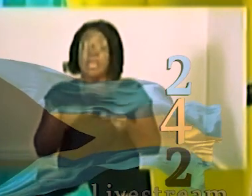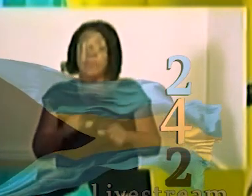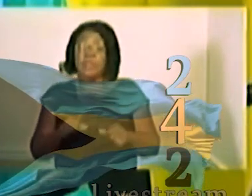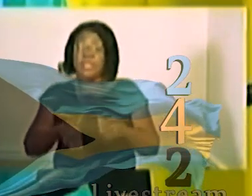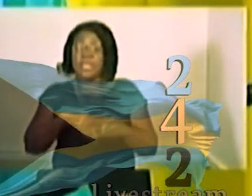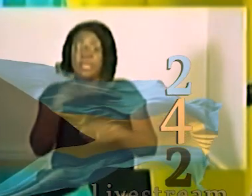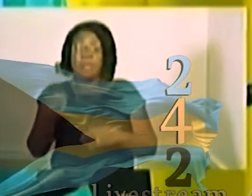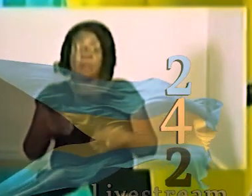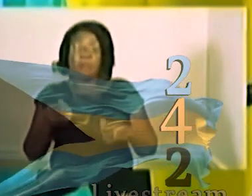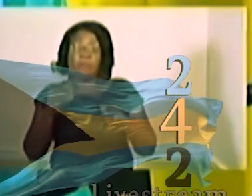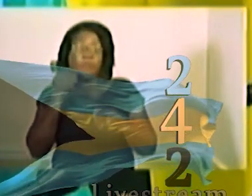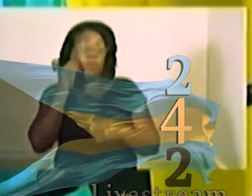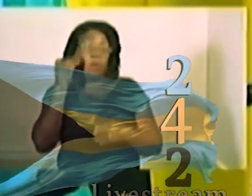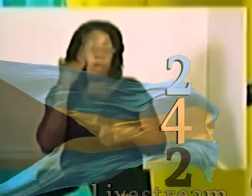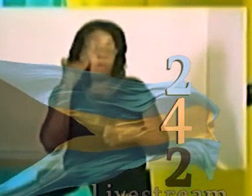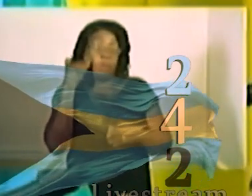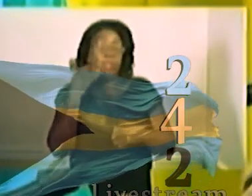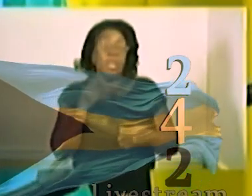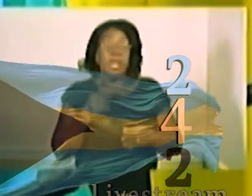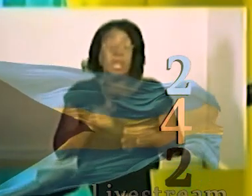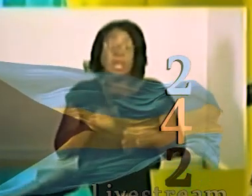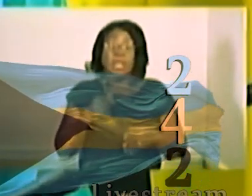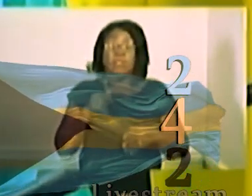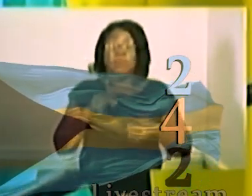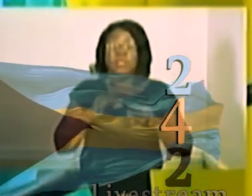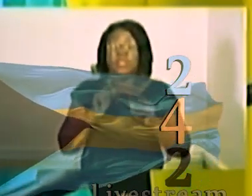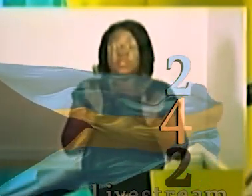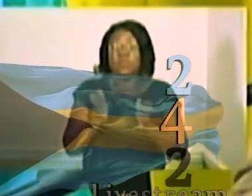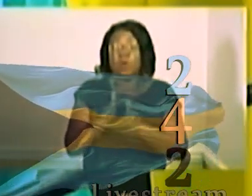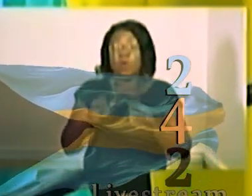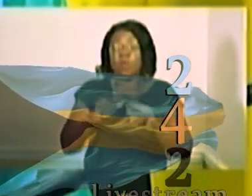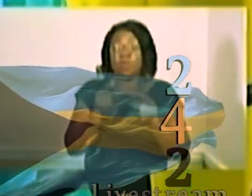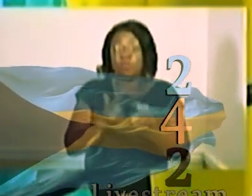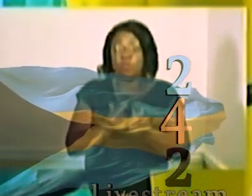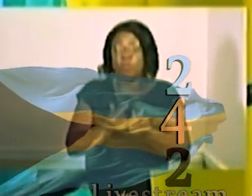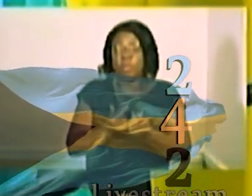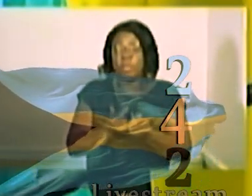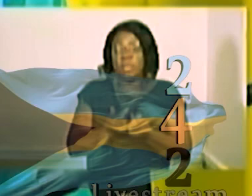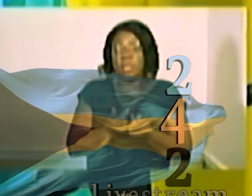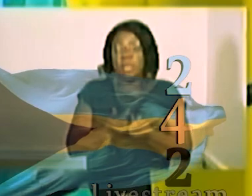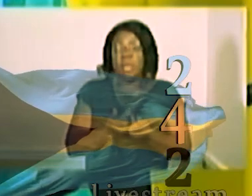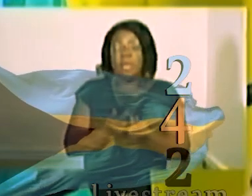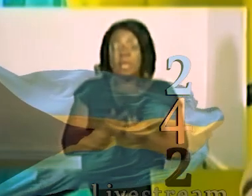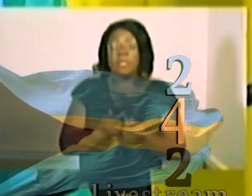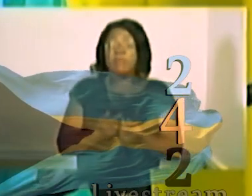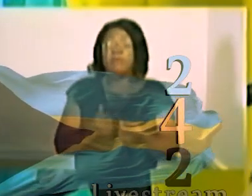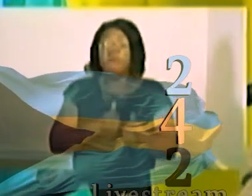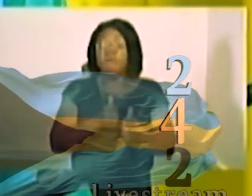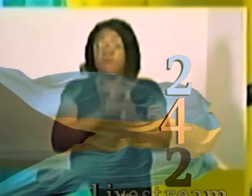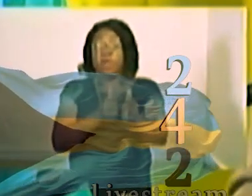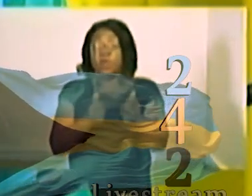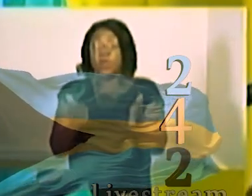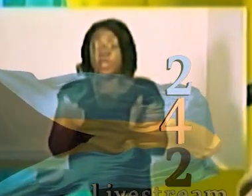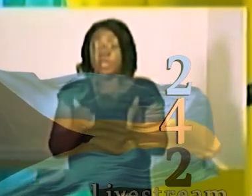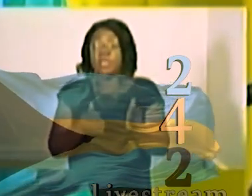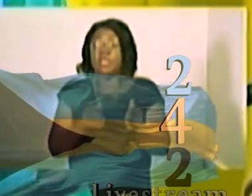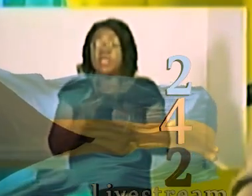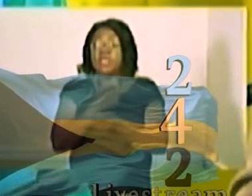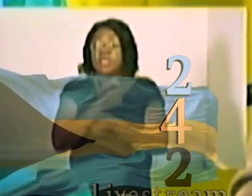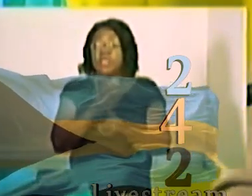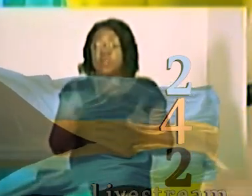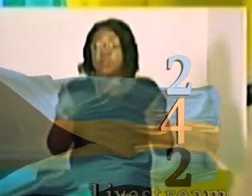do exercise and do things in small groups without necessarily threatening that social distancing that will come once you start opening